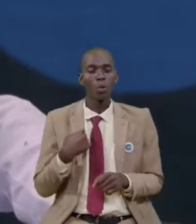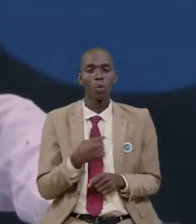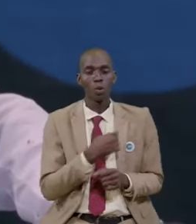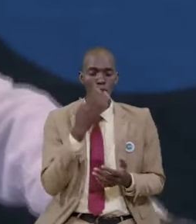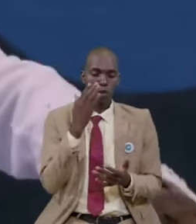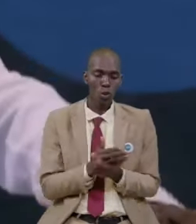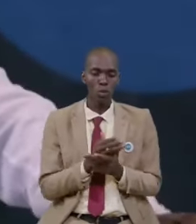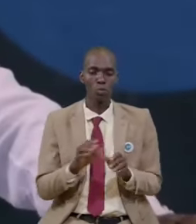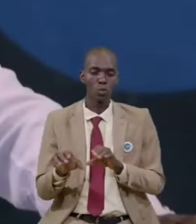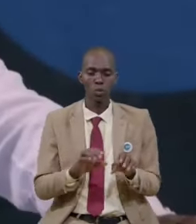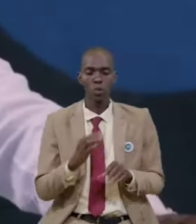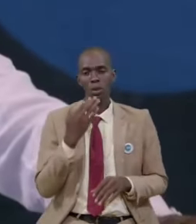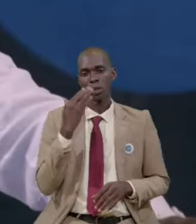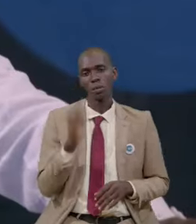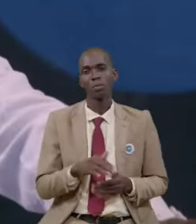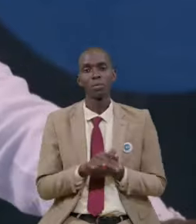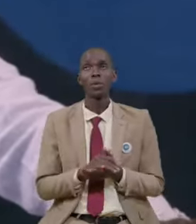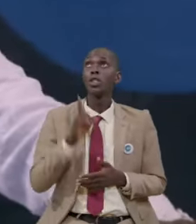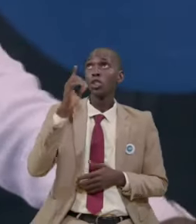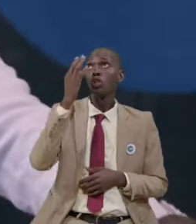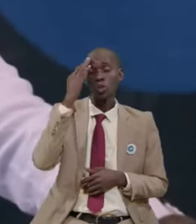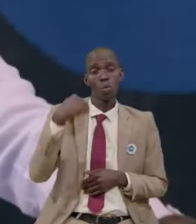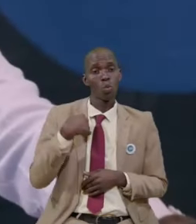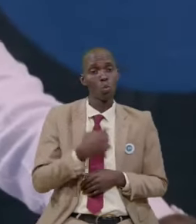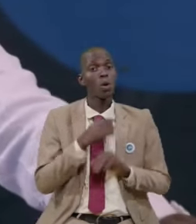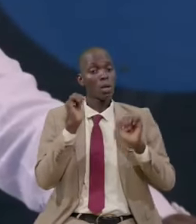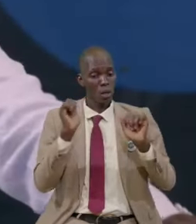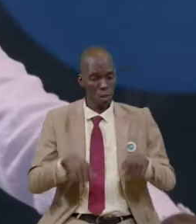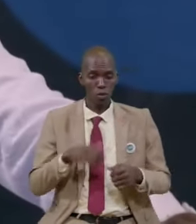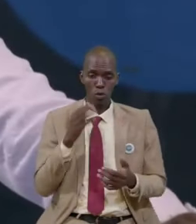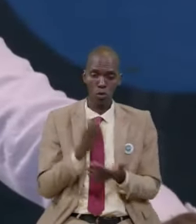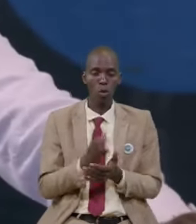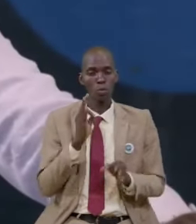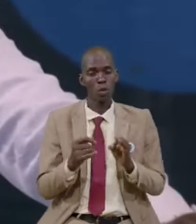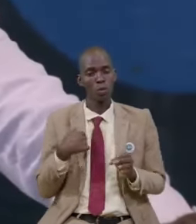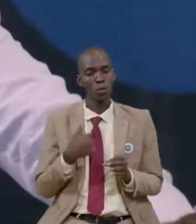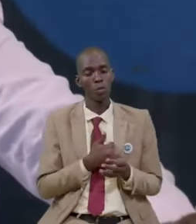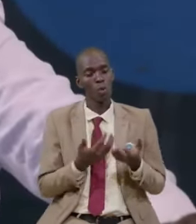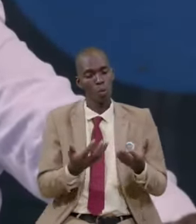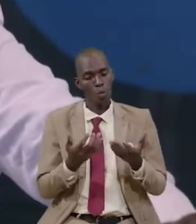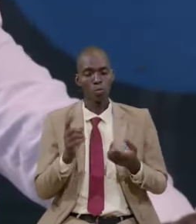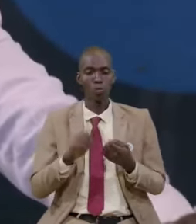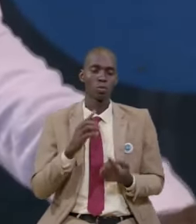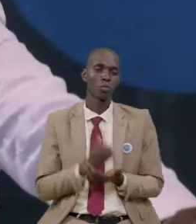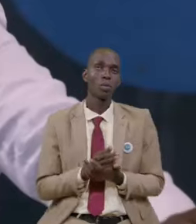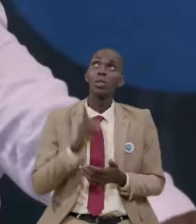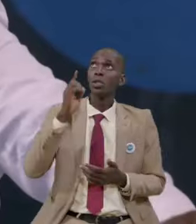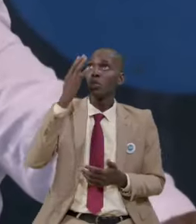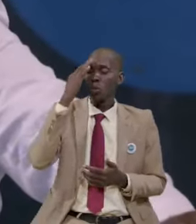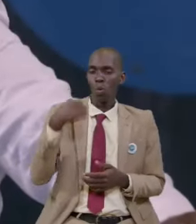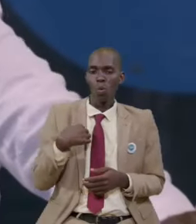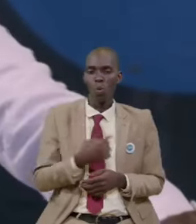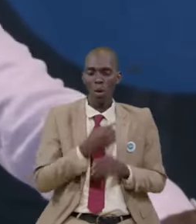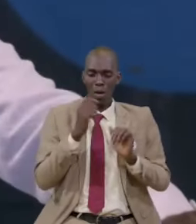He knows we can stop if we want to stop. He knows we can change when Christ comes into our